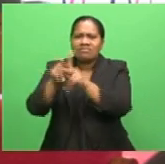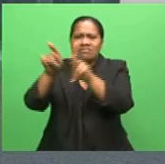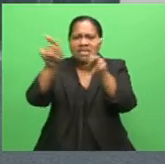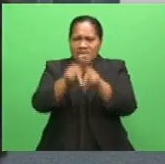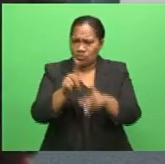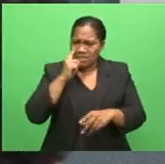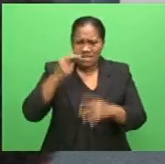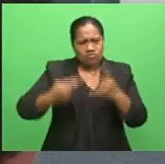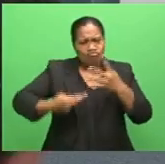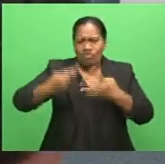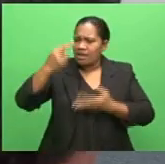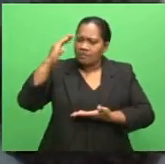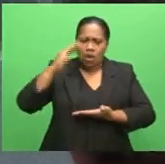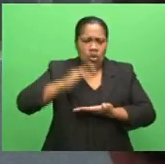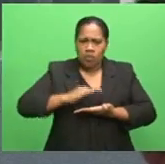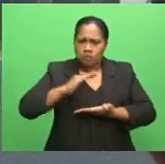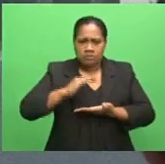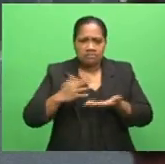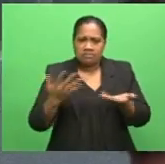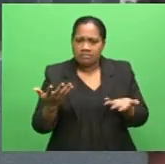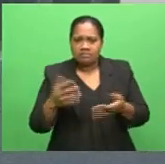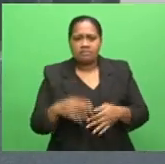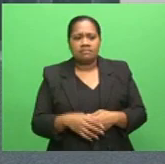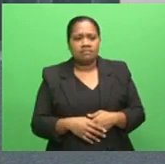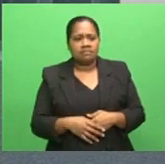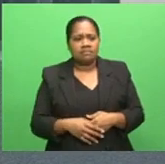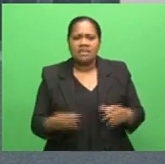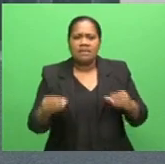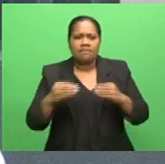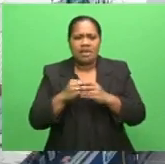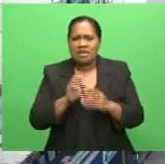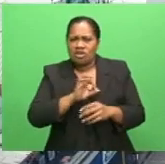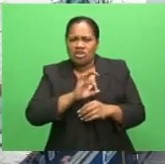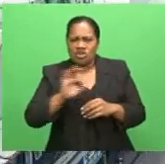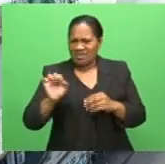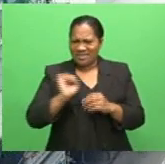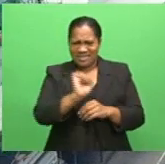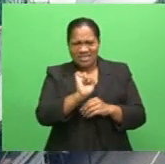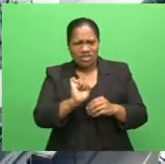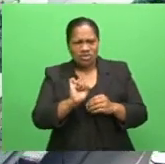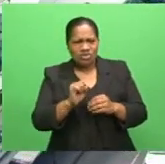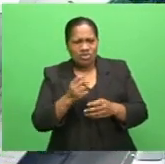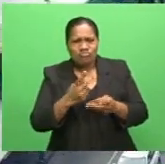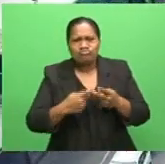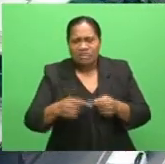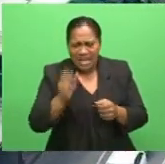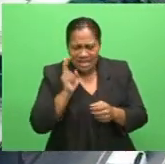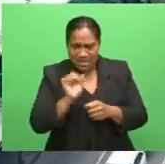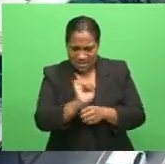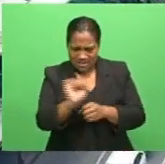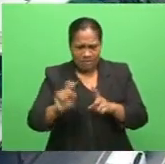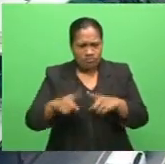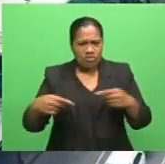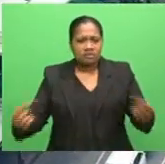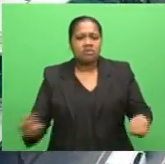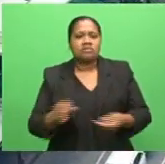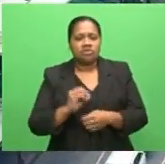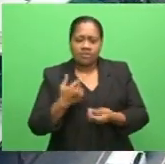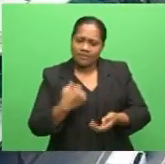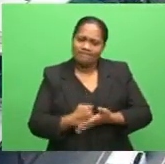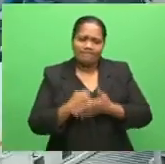low. Saud Minam says banks are not in a profession to repossess properties and they will continue to support their customers going